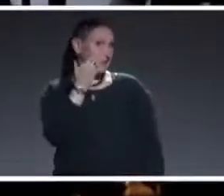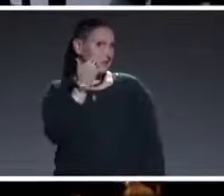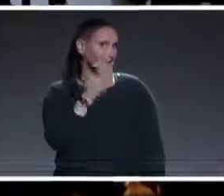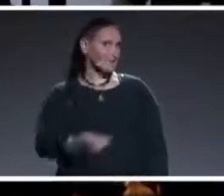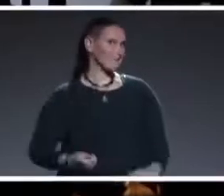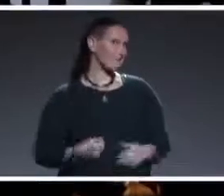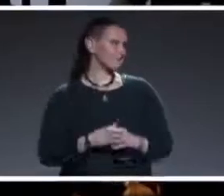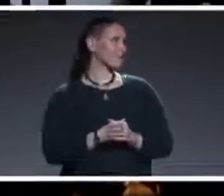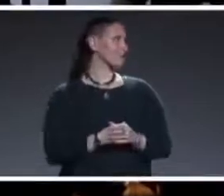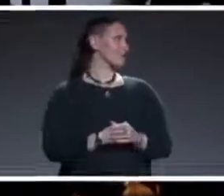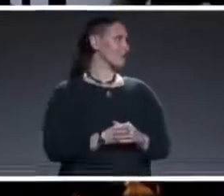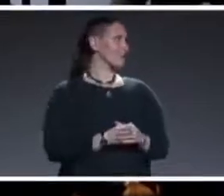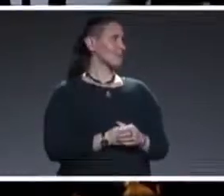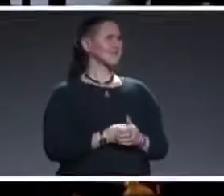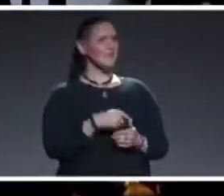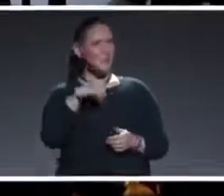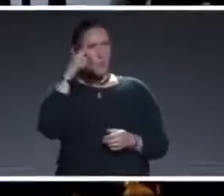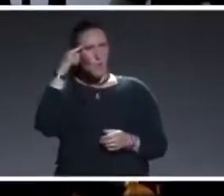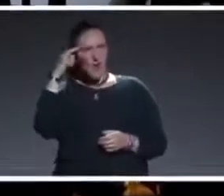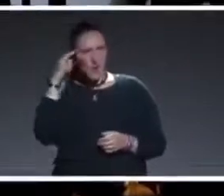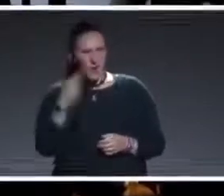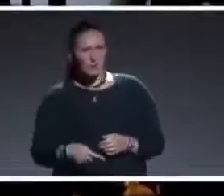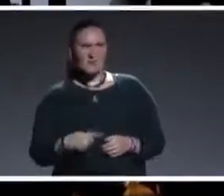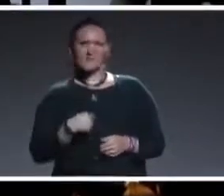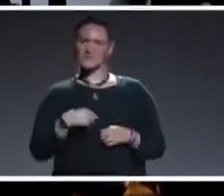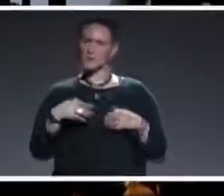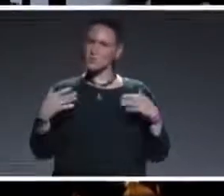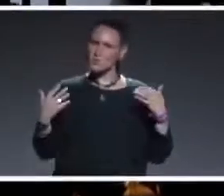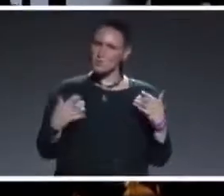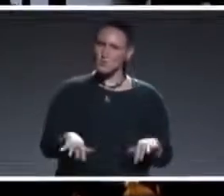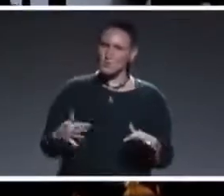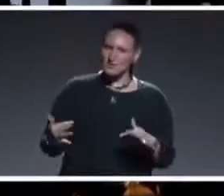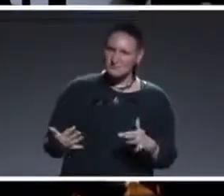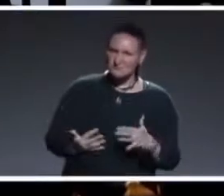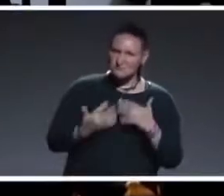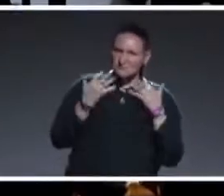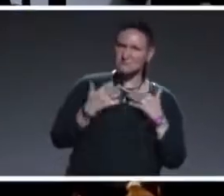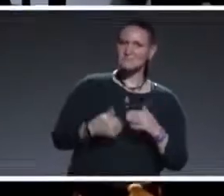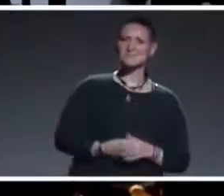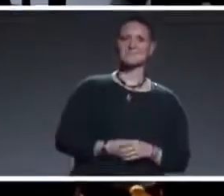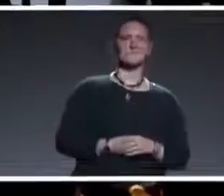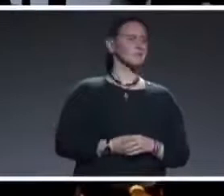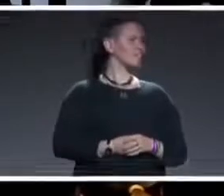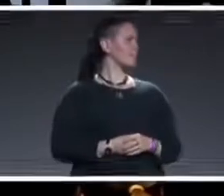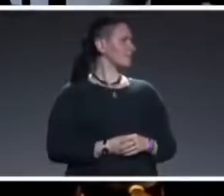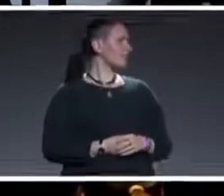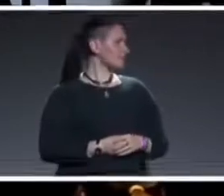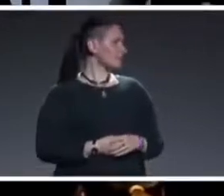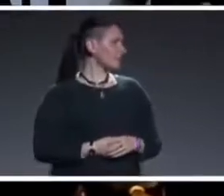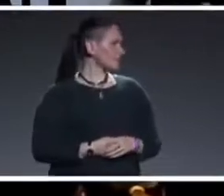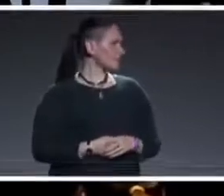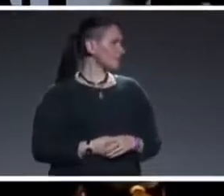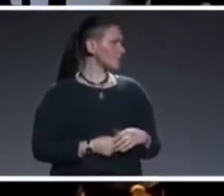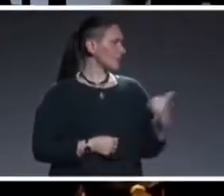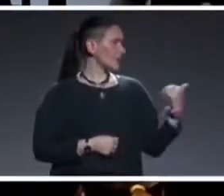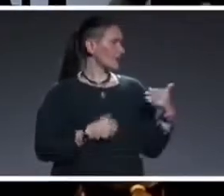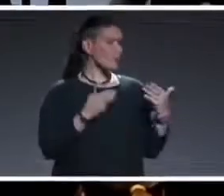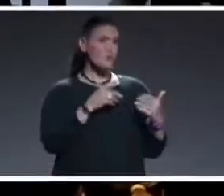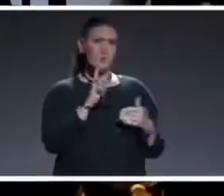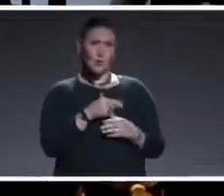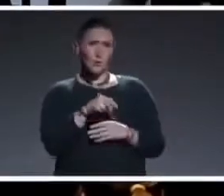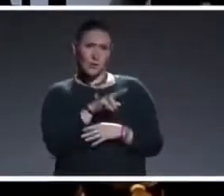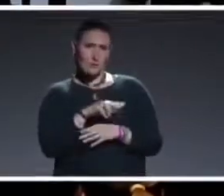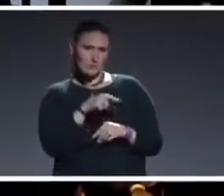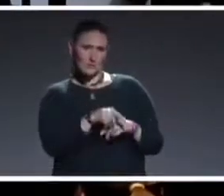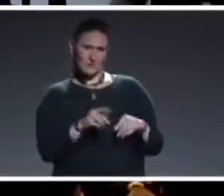Unbelievable. I'm really overwhelmed. You only found out now. Really? It's a recent discovery. I mean, the club